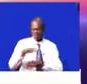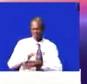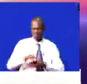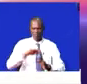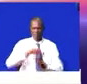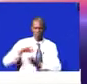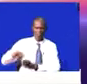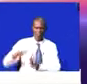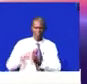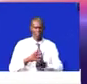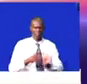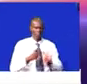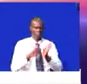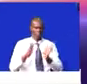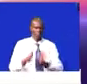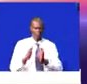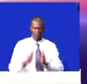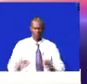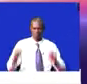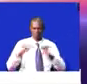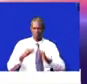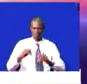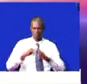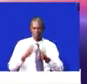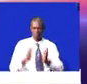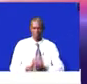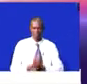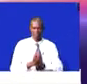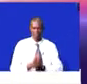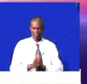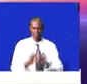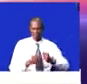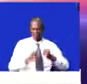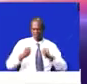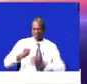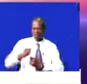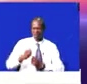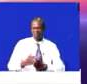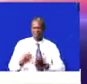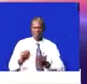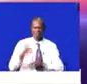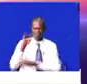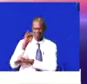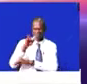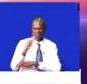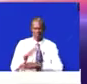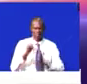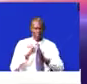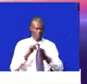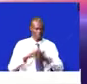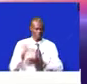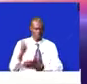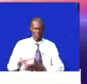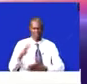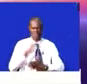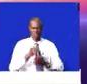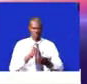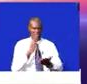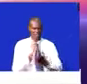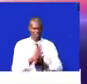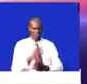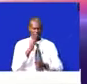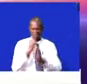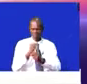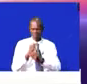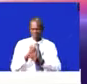E weche mamoko en ni joket mwandu kata jopiny e kaunti ma Homabay okwa mondo mi otem wuog oko kendo oket